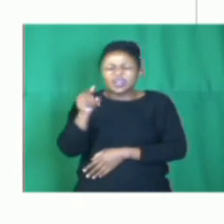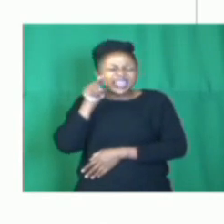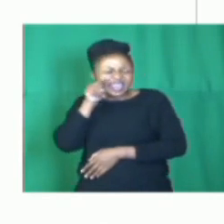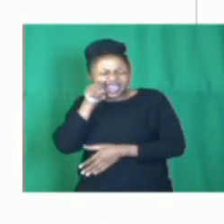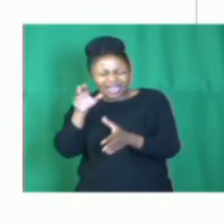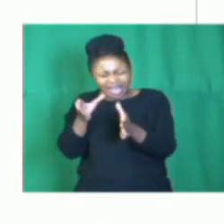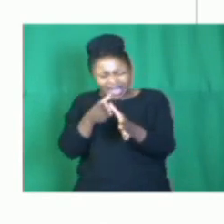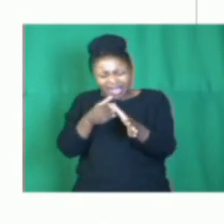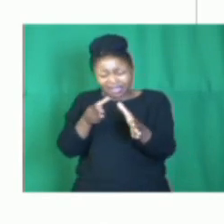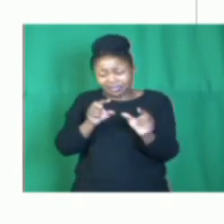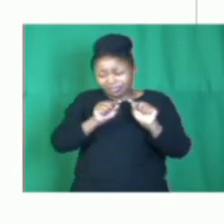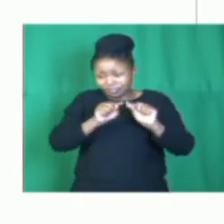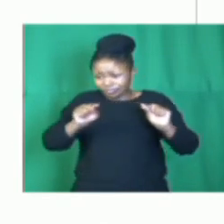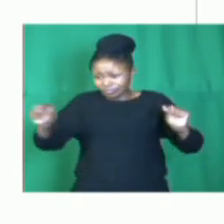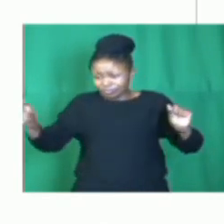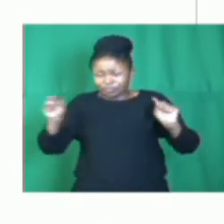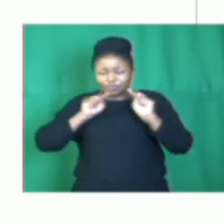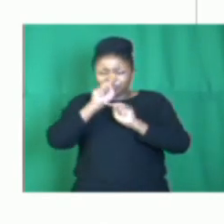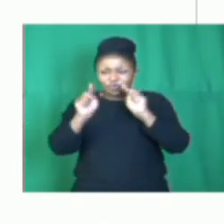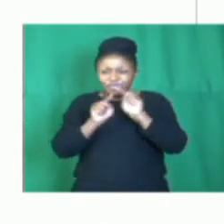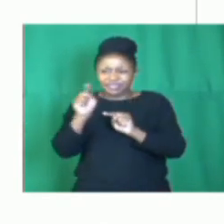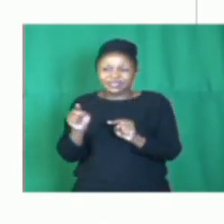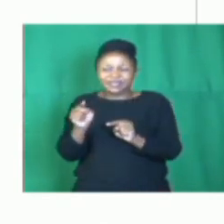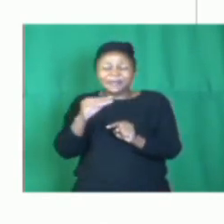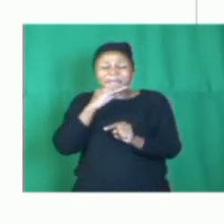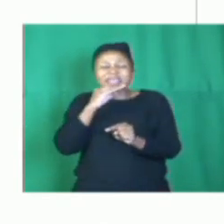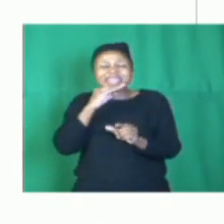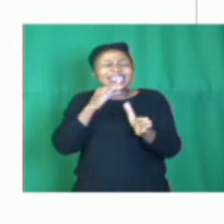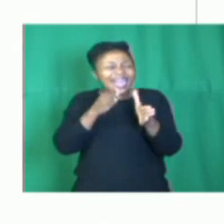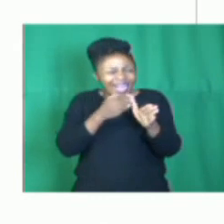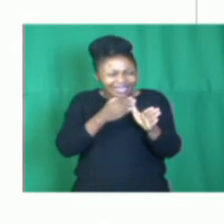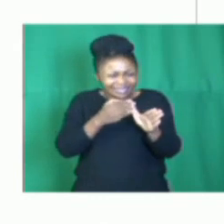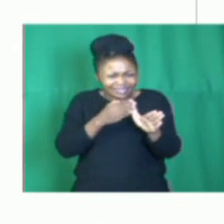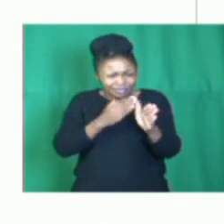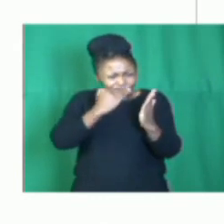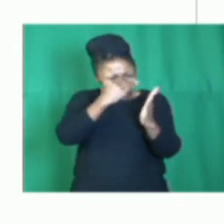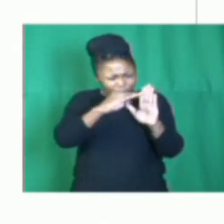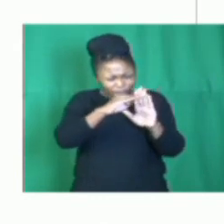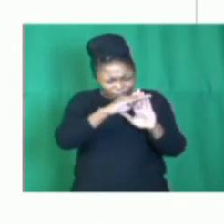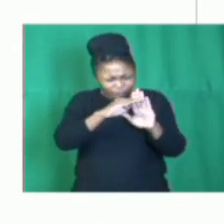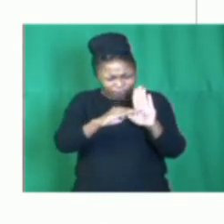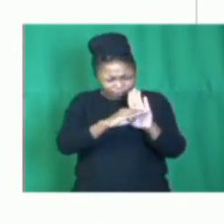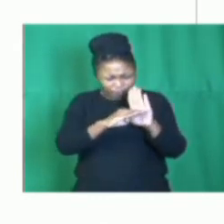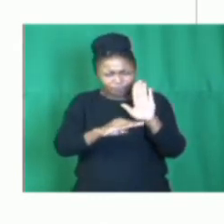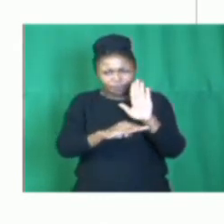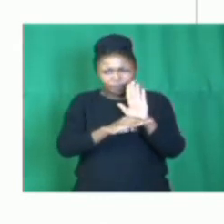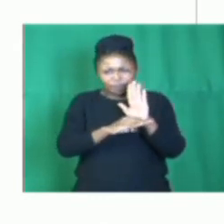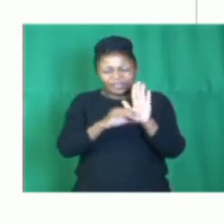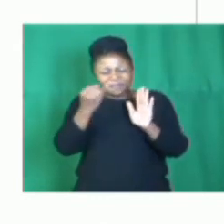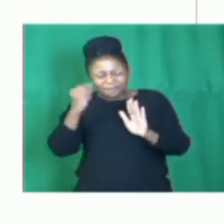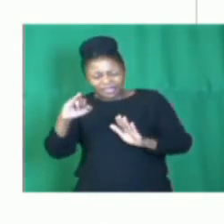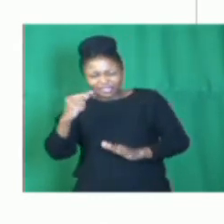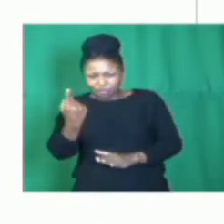to give the response according to the order in which it has been asked. So if we go to